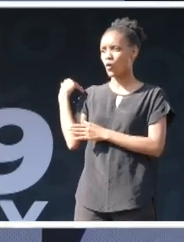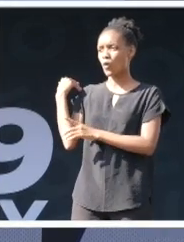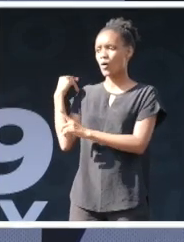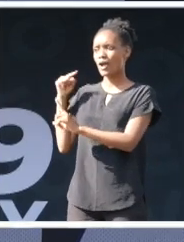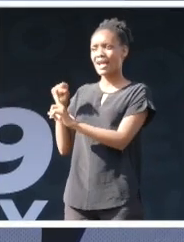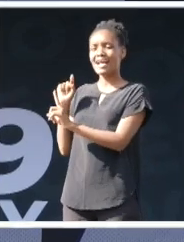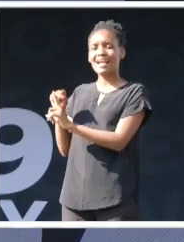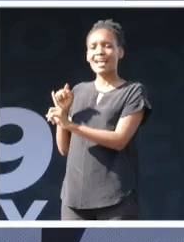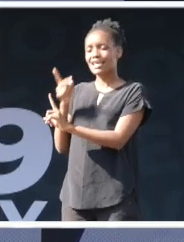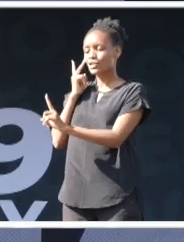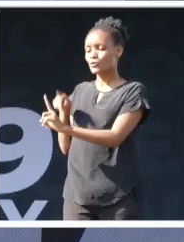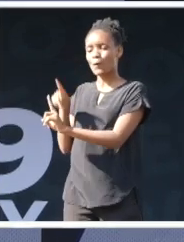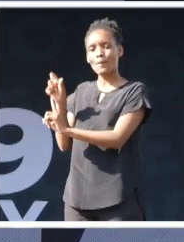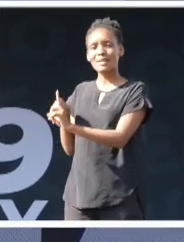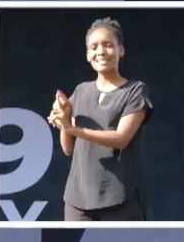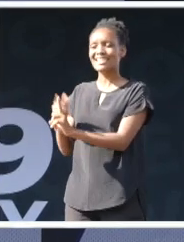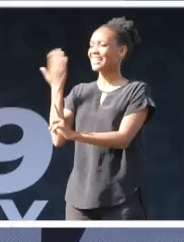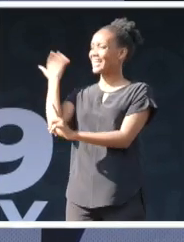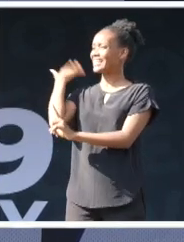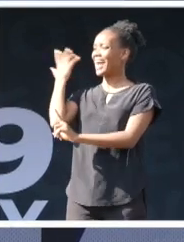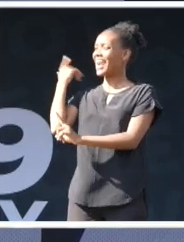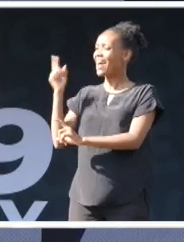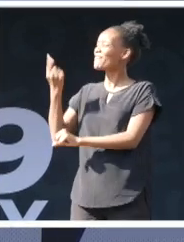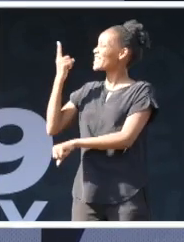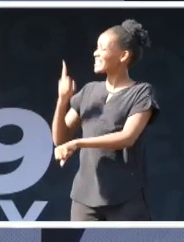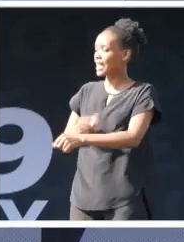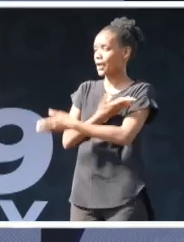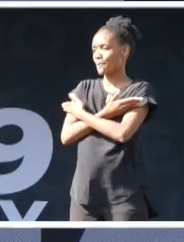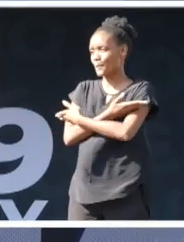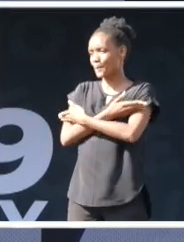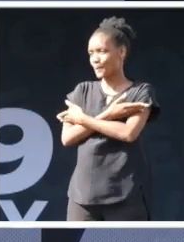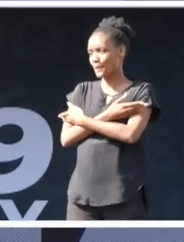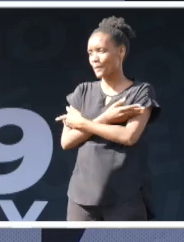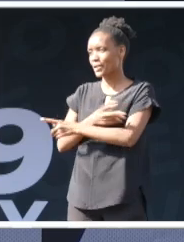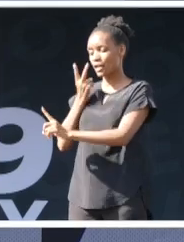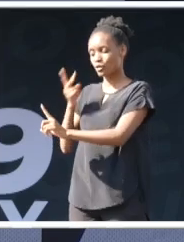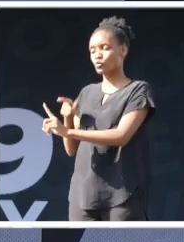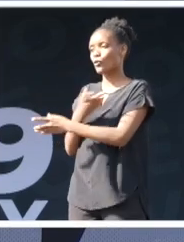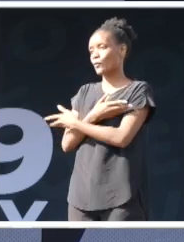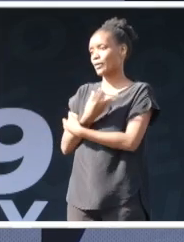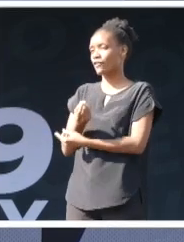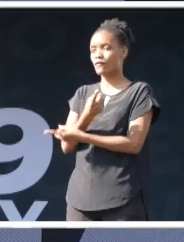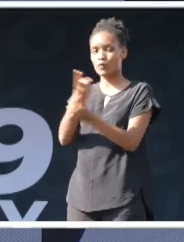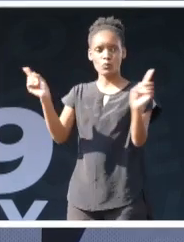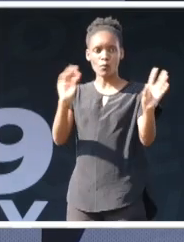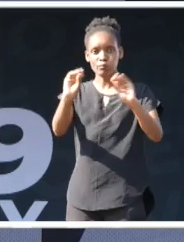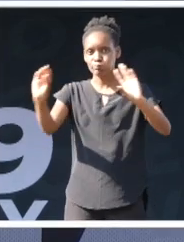RISE Mzansi t-shirt that we produced. Thank you for wearing the RISE Mzansi t-shirt.